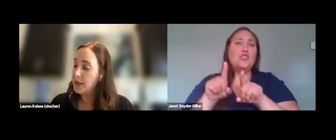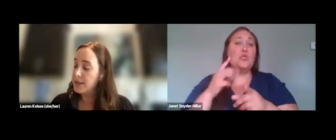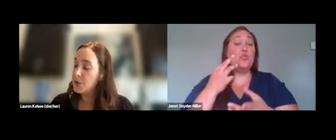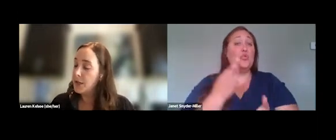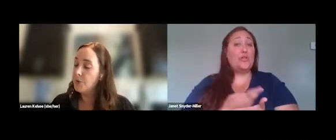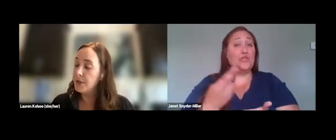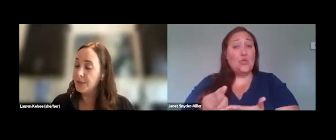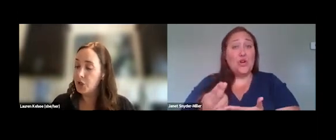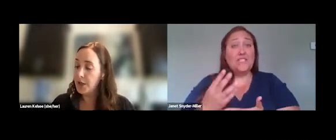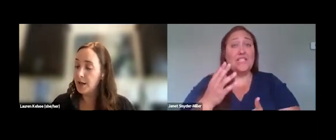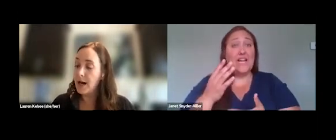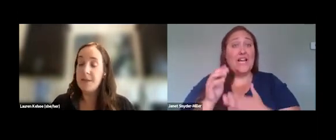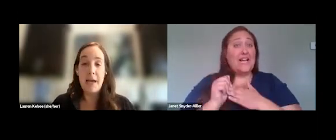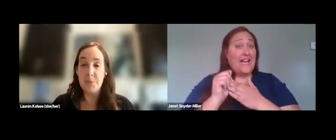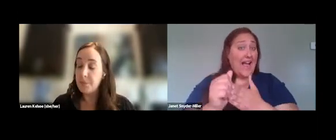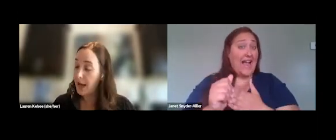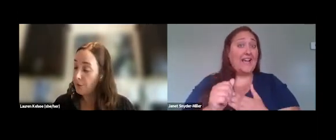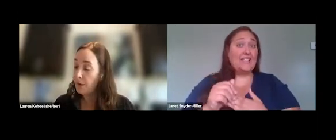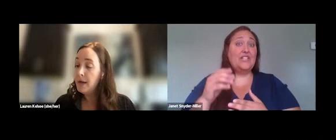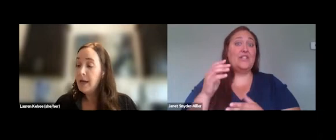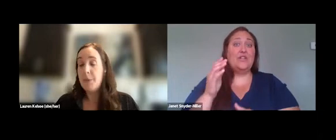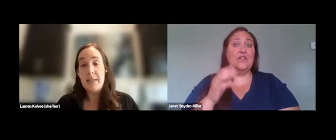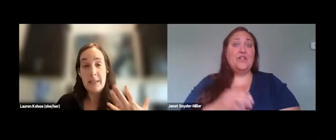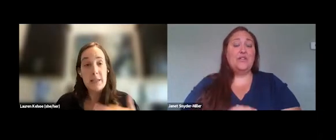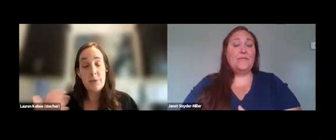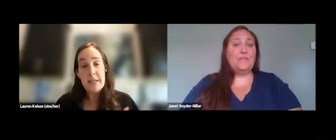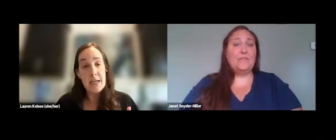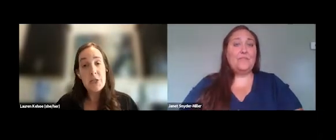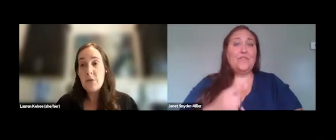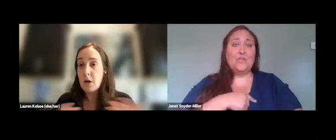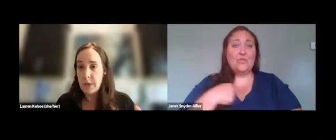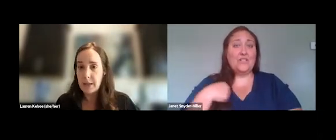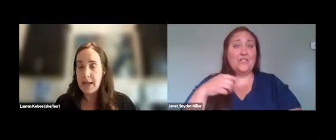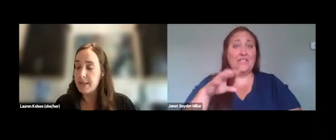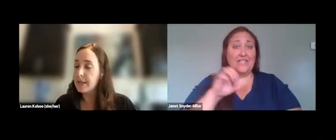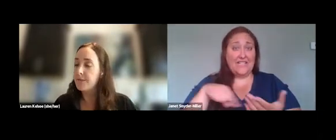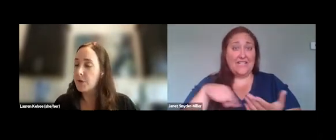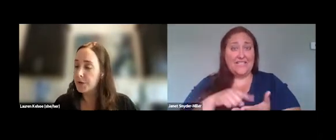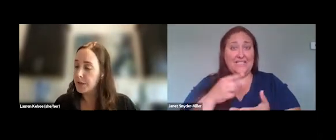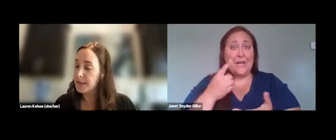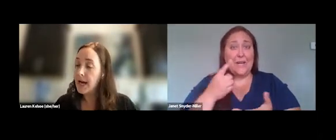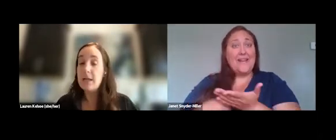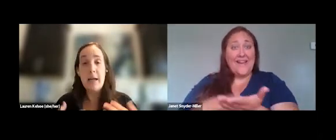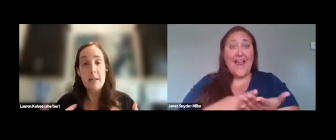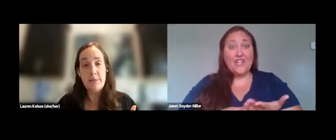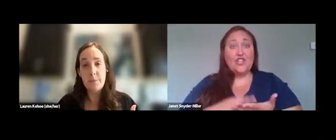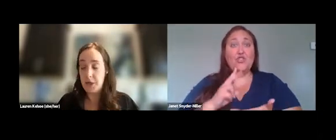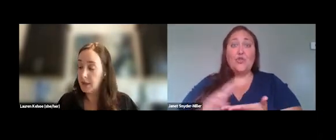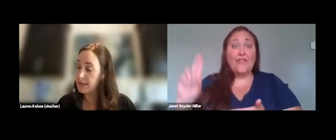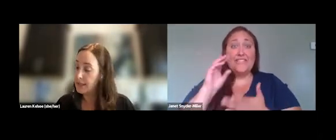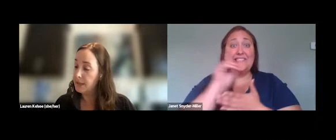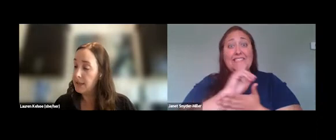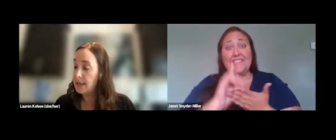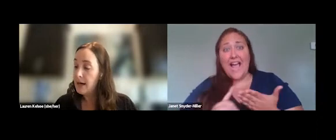at our organization through the SpringShare content management platform. And we did this remediation all with a lens of universal design and for